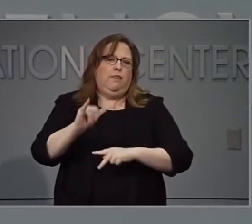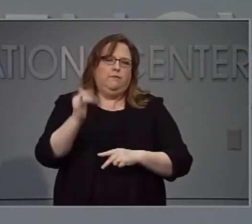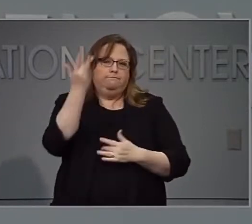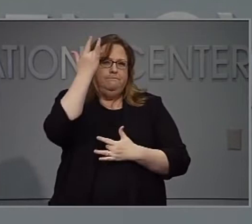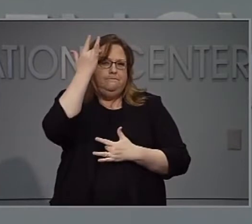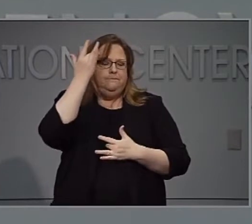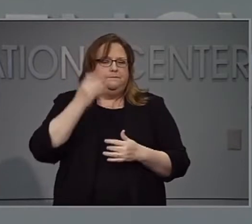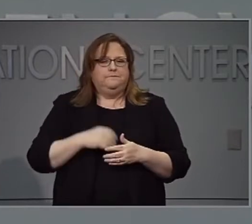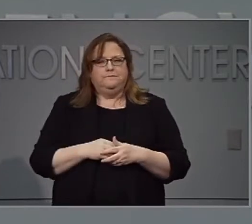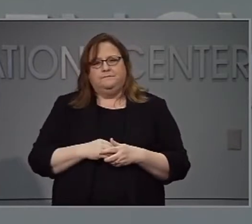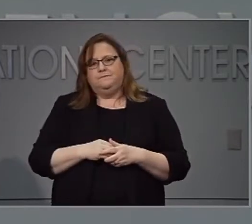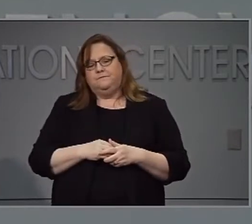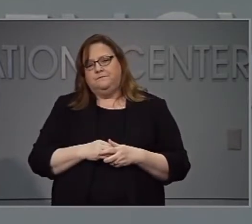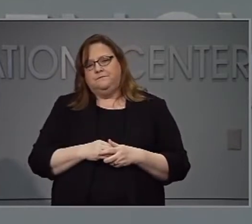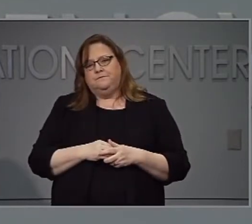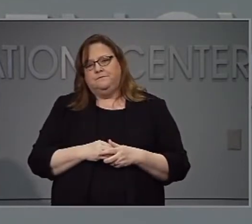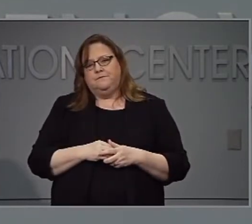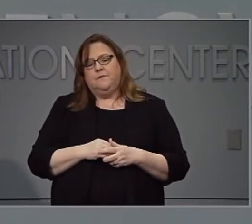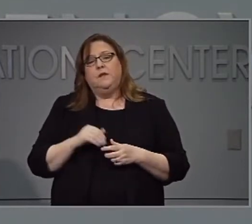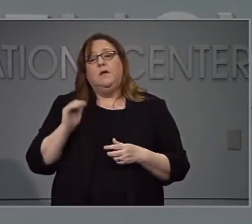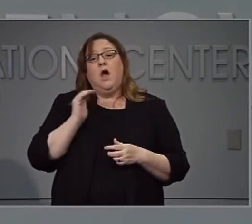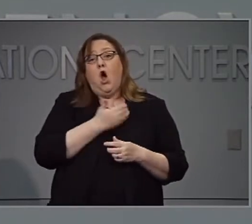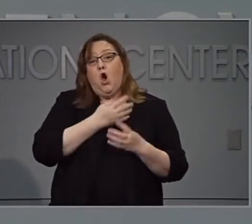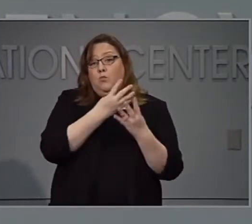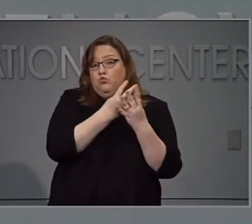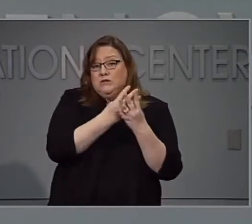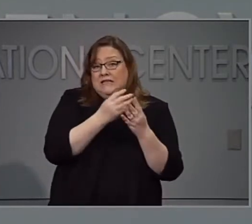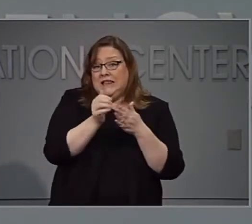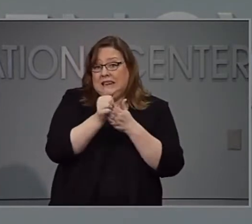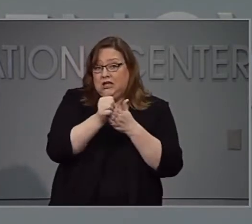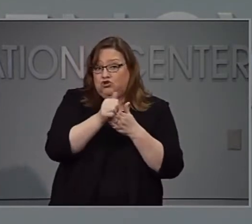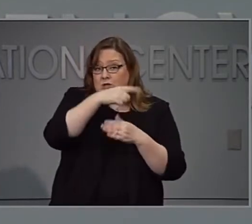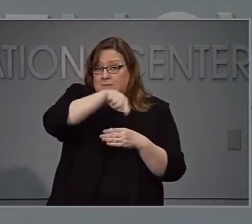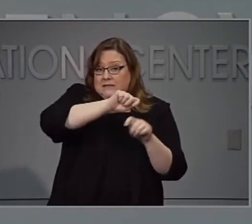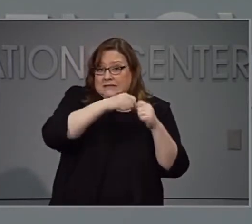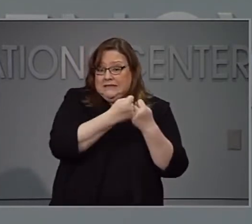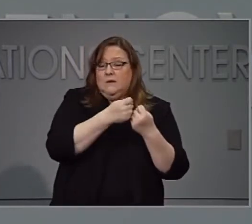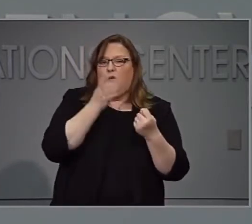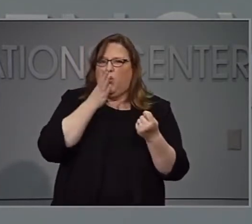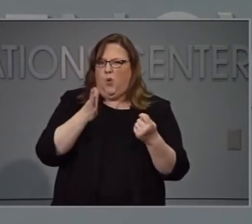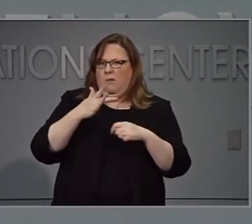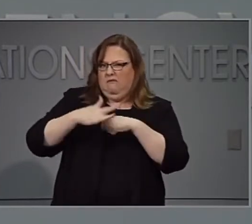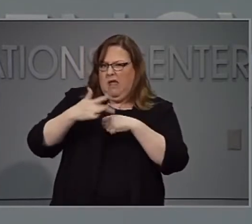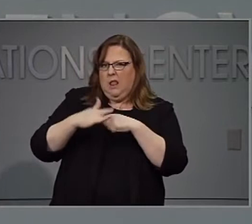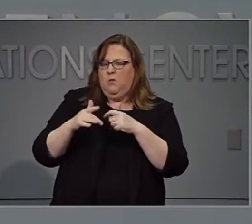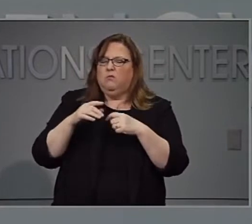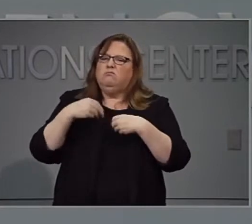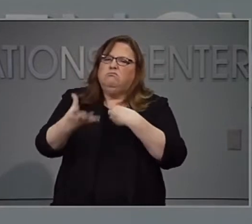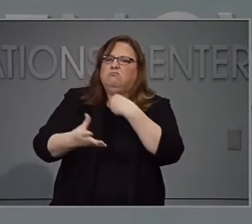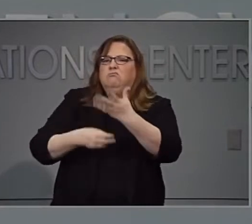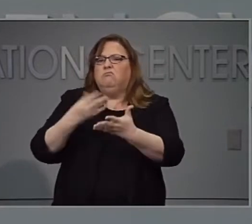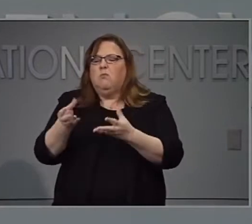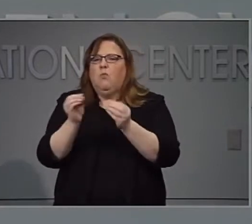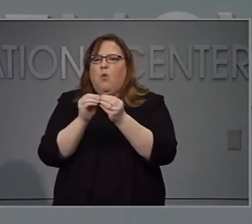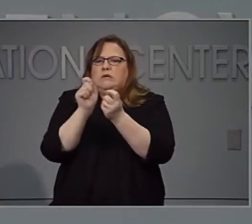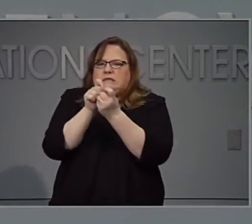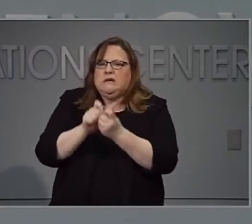Our prison's leadership will be available after this press conference to provide more detail.